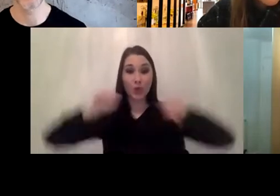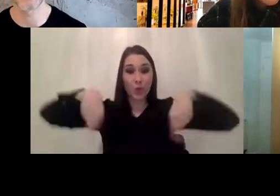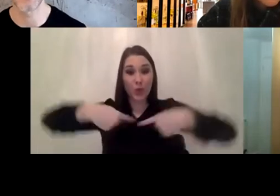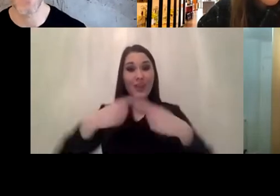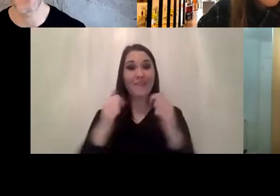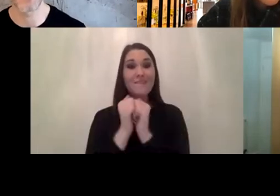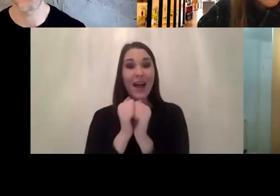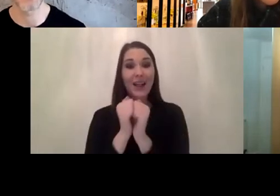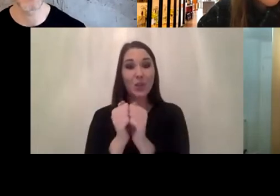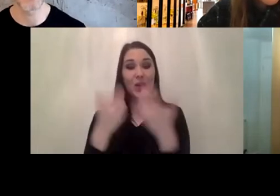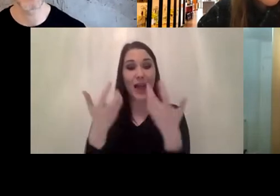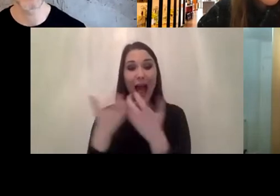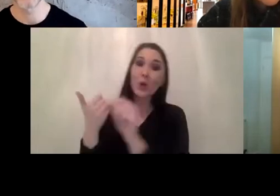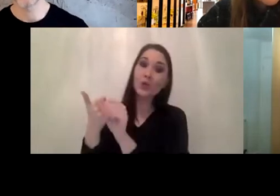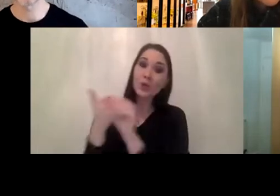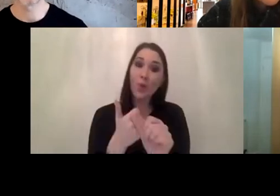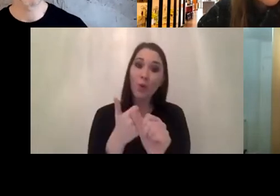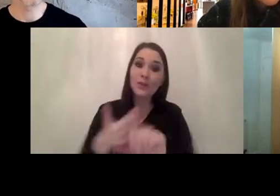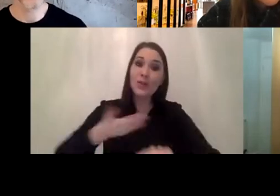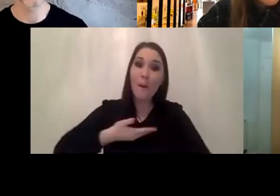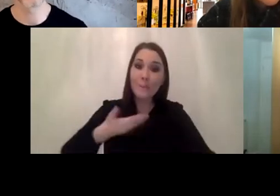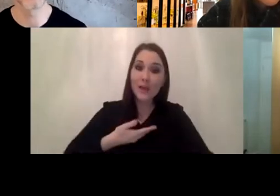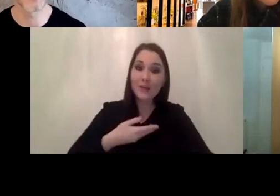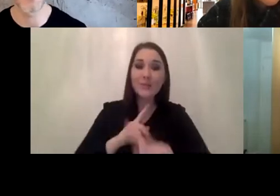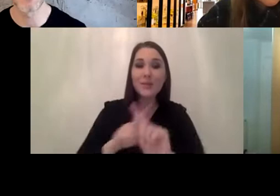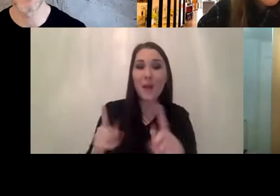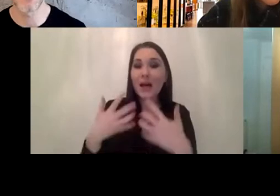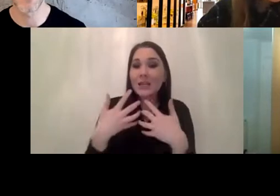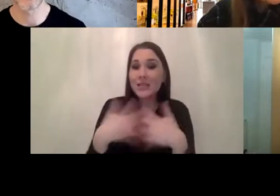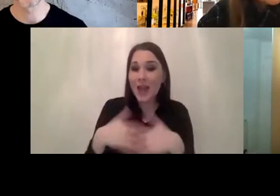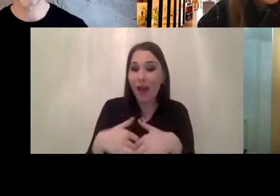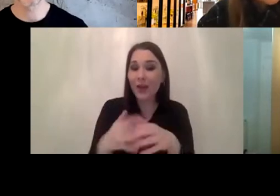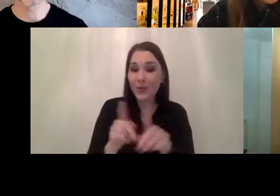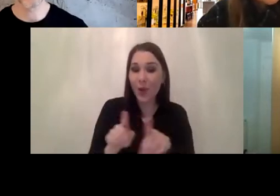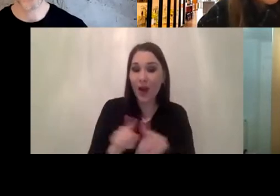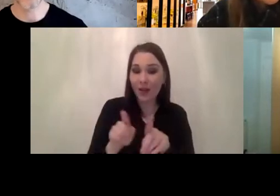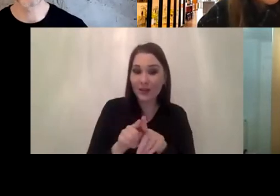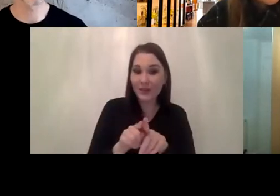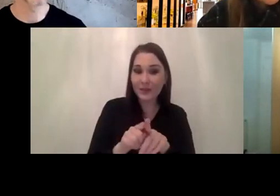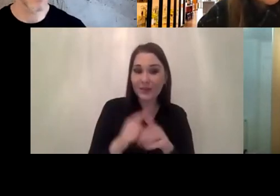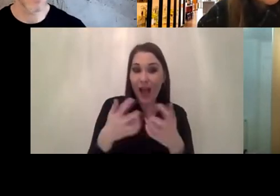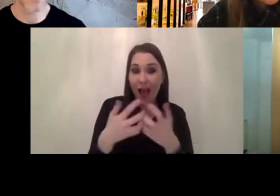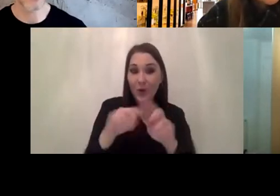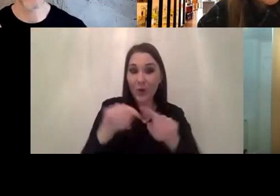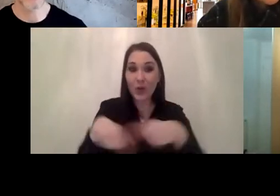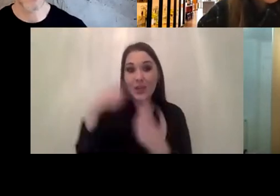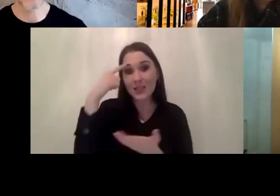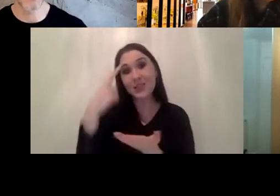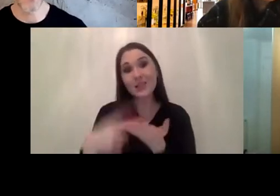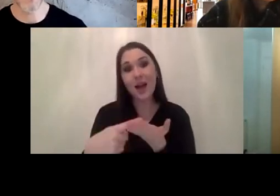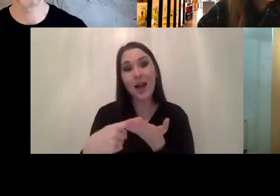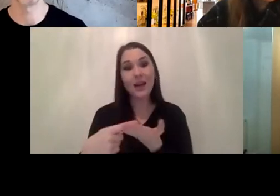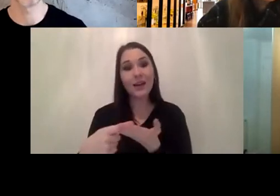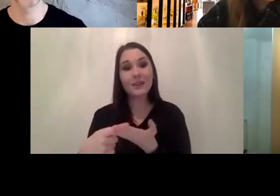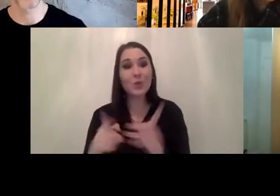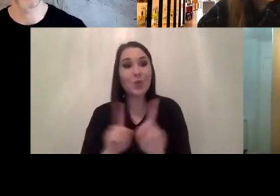do we support that both as companies, and particularly in tech, there's been some strains around that. And, you know, how do we decide